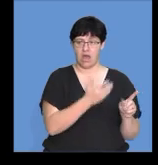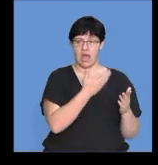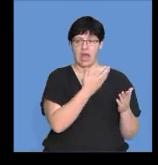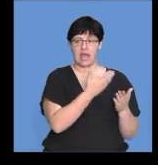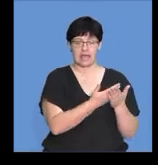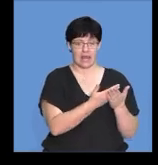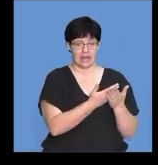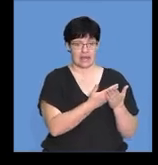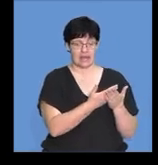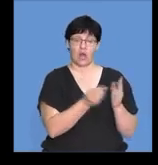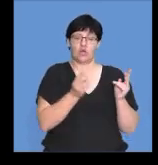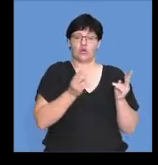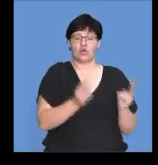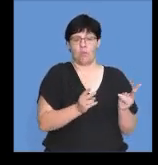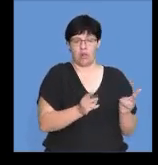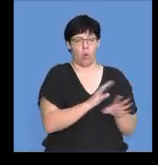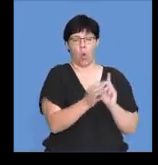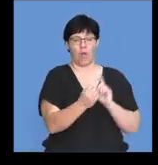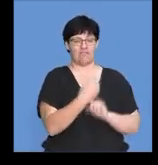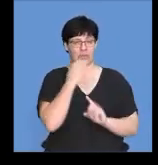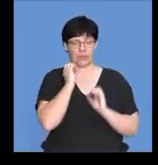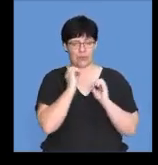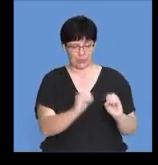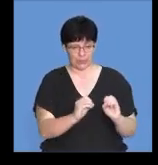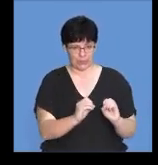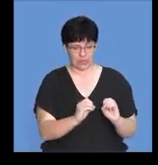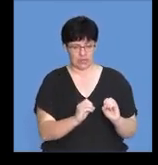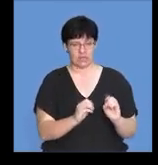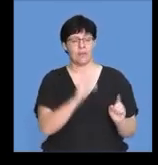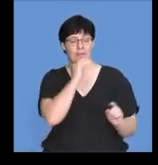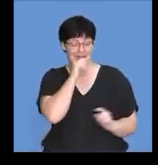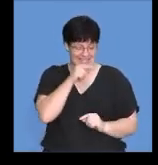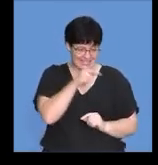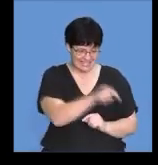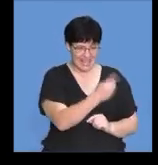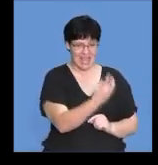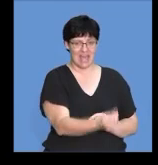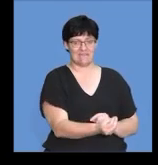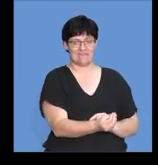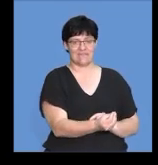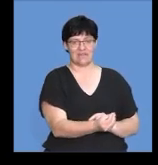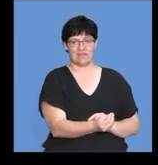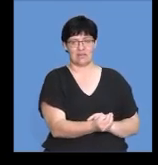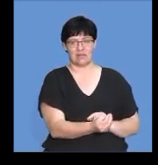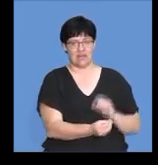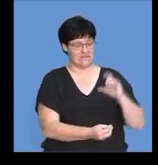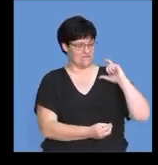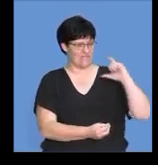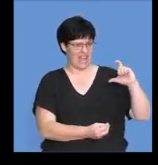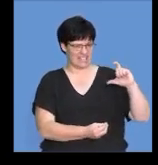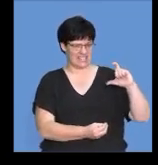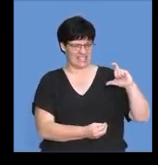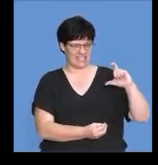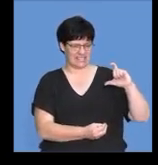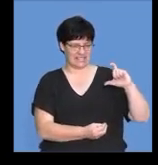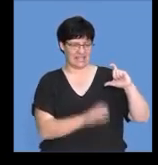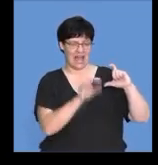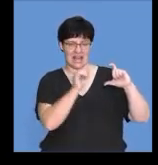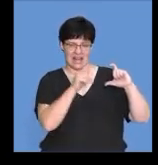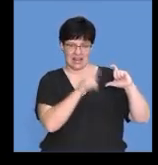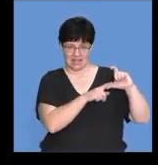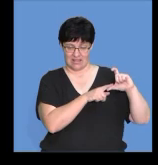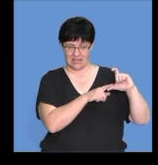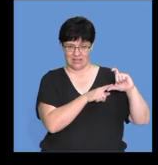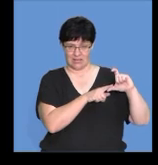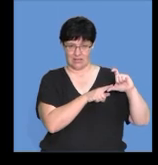be a normal or not affected is if she has the dominant allele. And clearly from this diagram, as